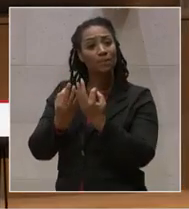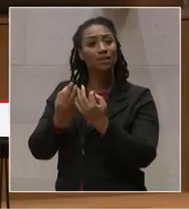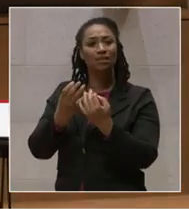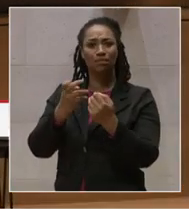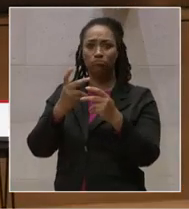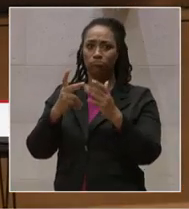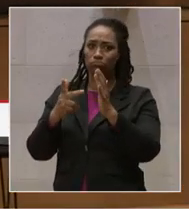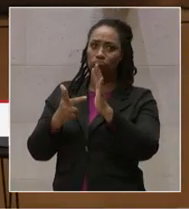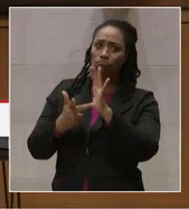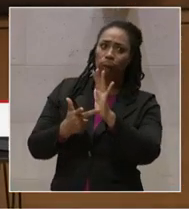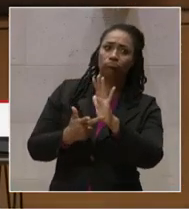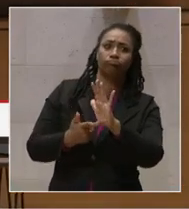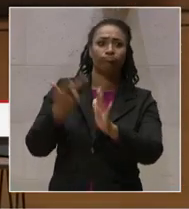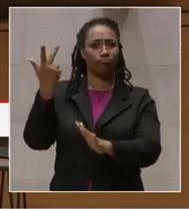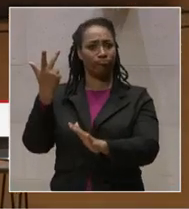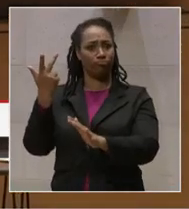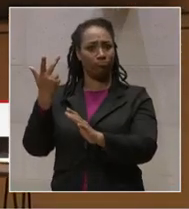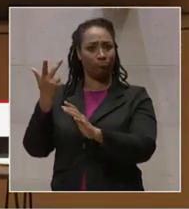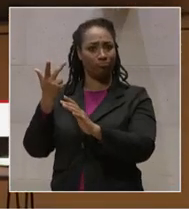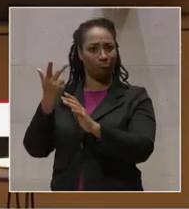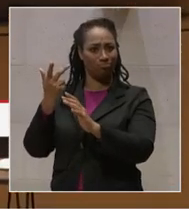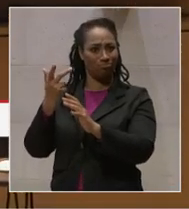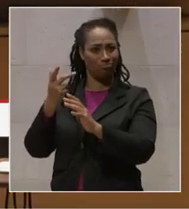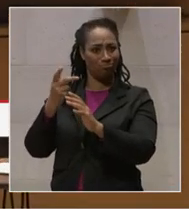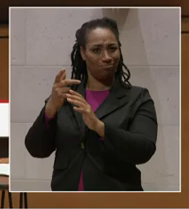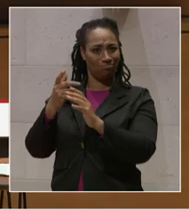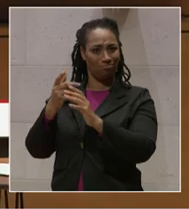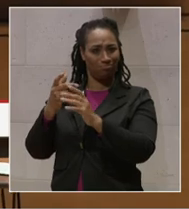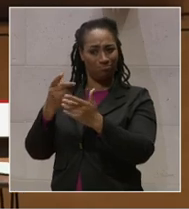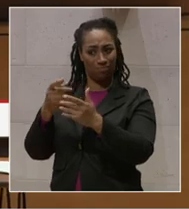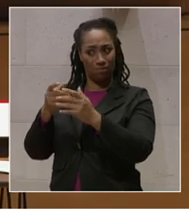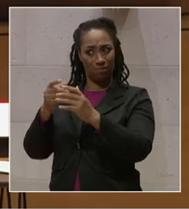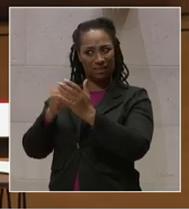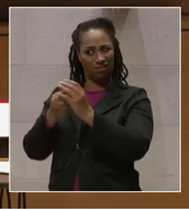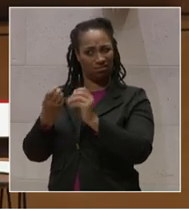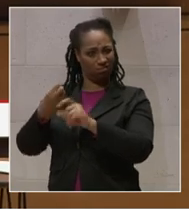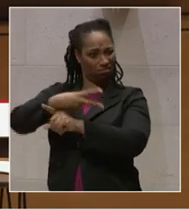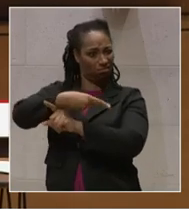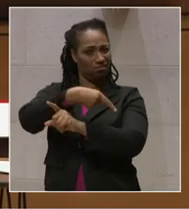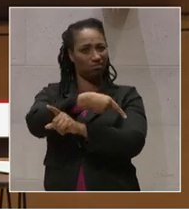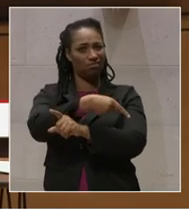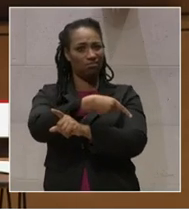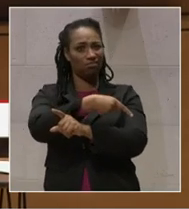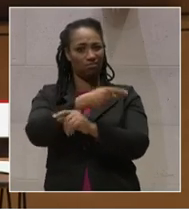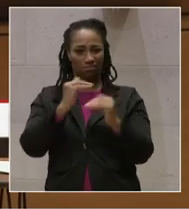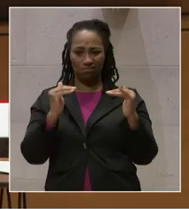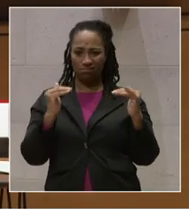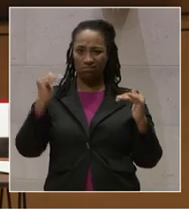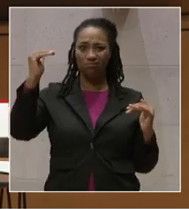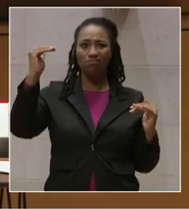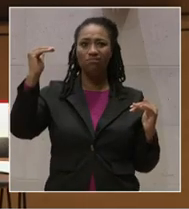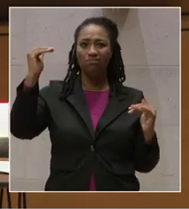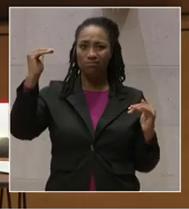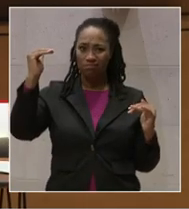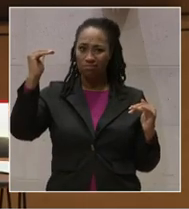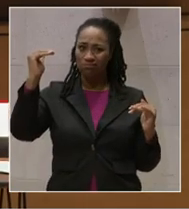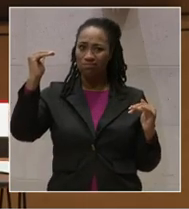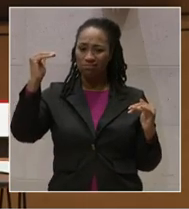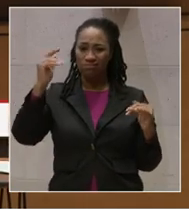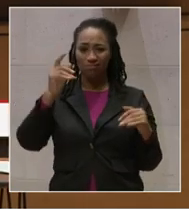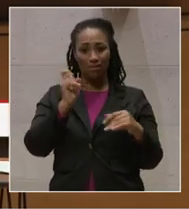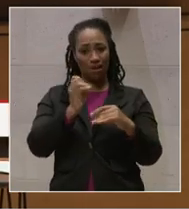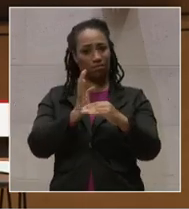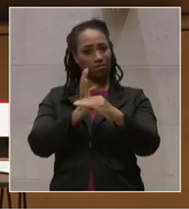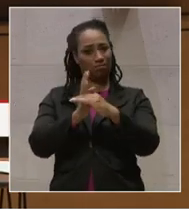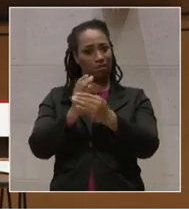are not unusual or necessarily off-trend dynamics, but more importantly, it's not acceptable. So